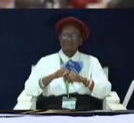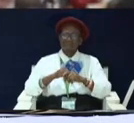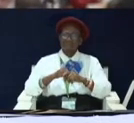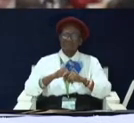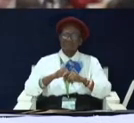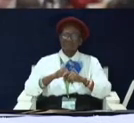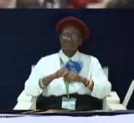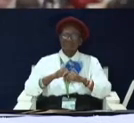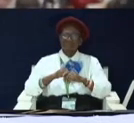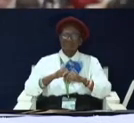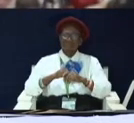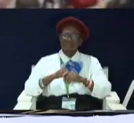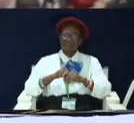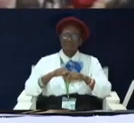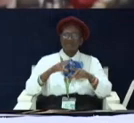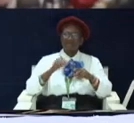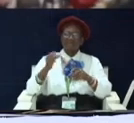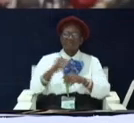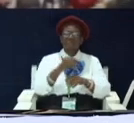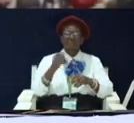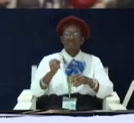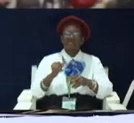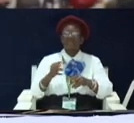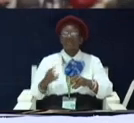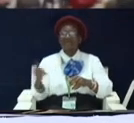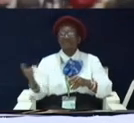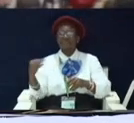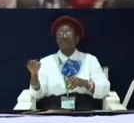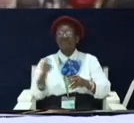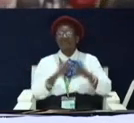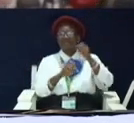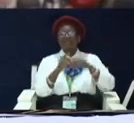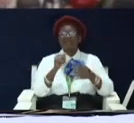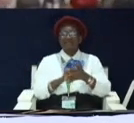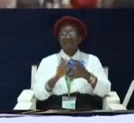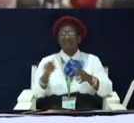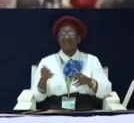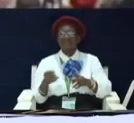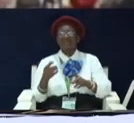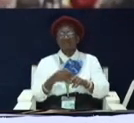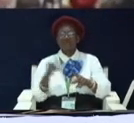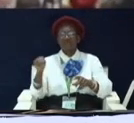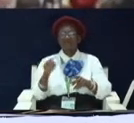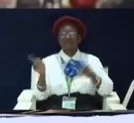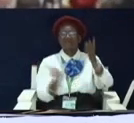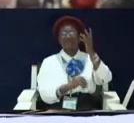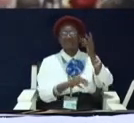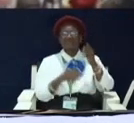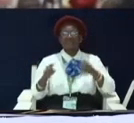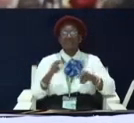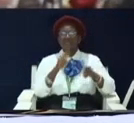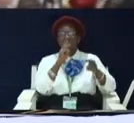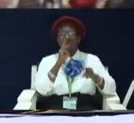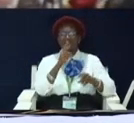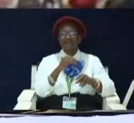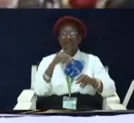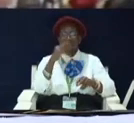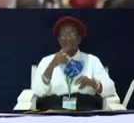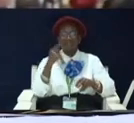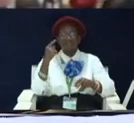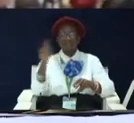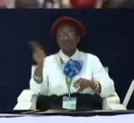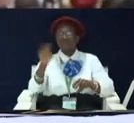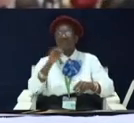bebe Jordani. And he took the mantle of Elijah that fell from him and smote the waters and said, "Where is the Lord God